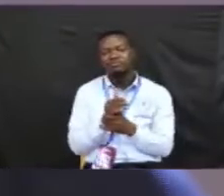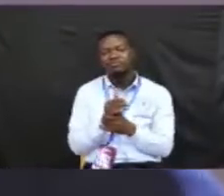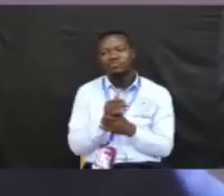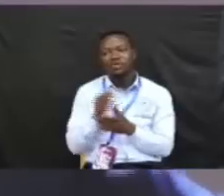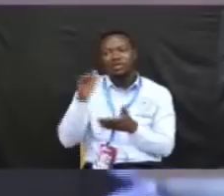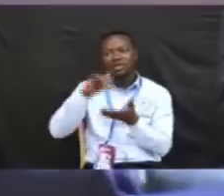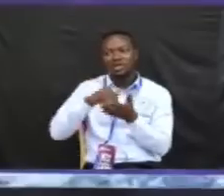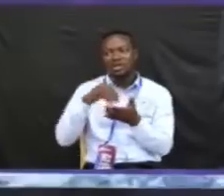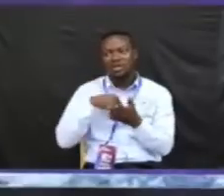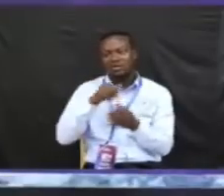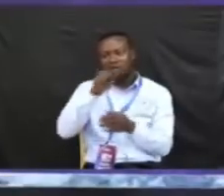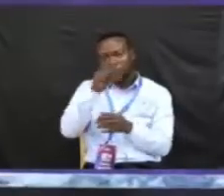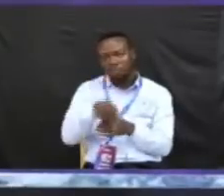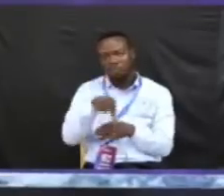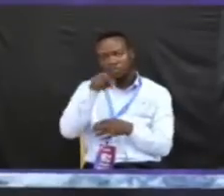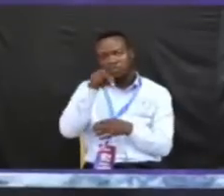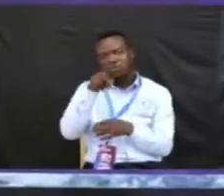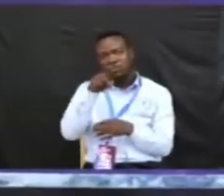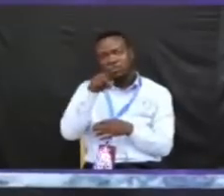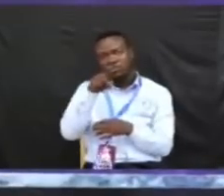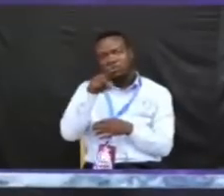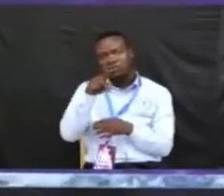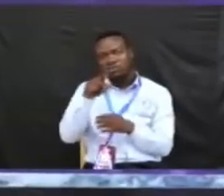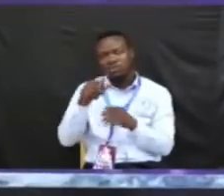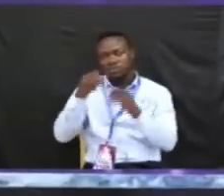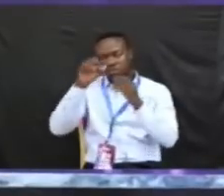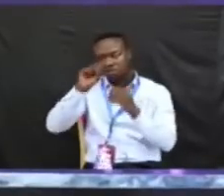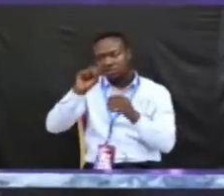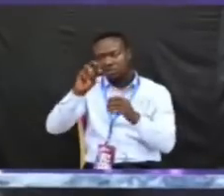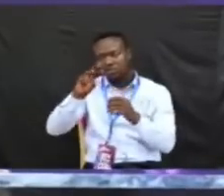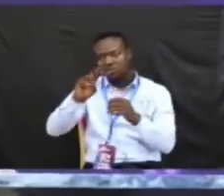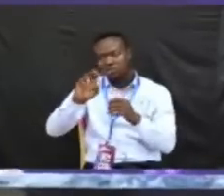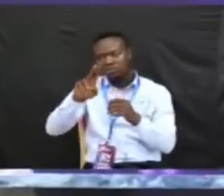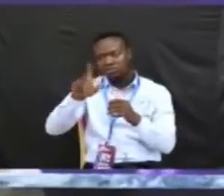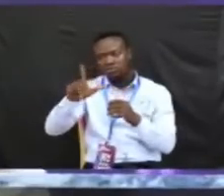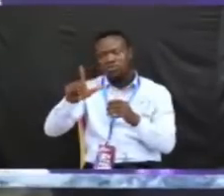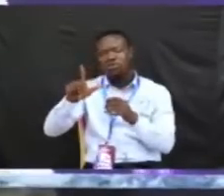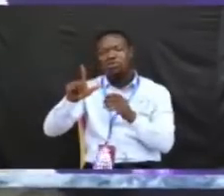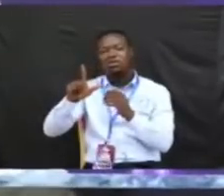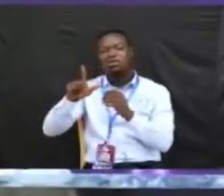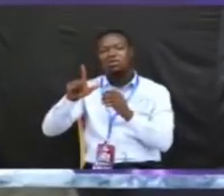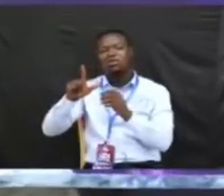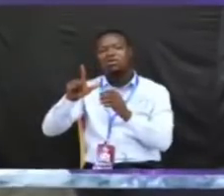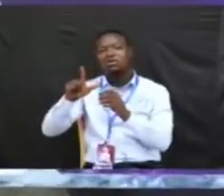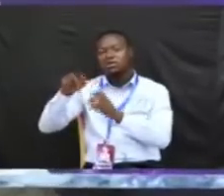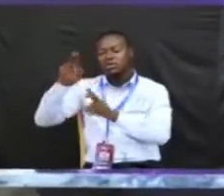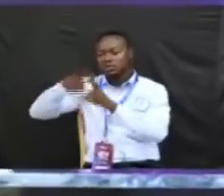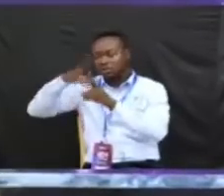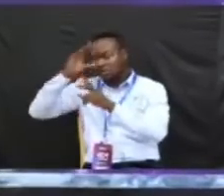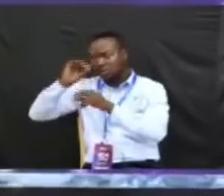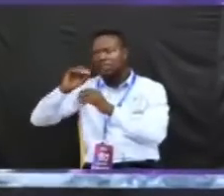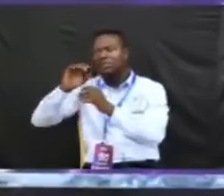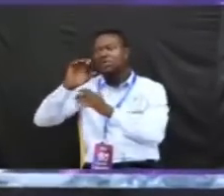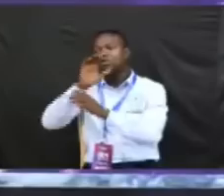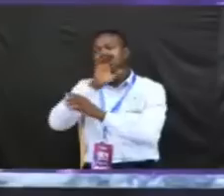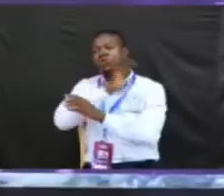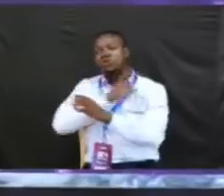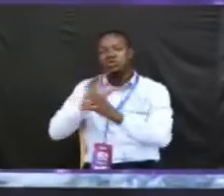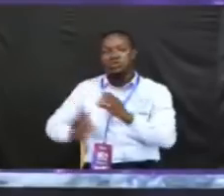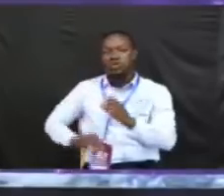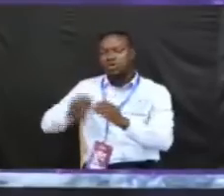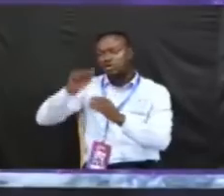we have apostle Samuel Aon safon chairman Christ apostolic church